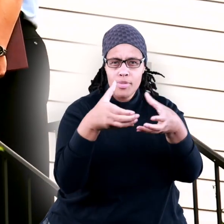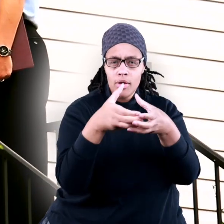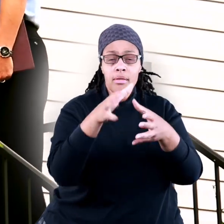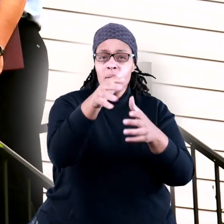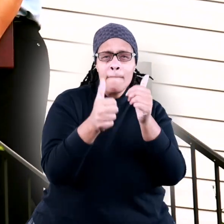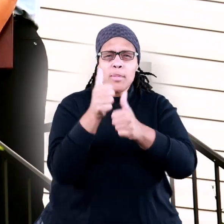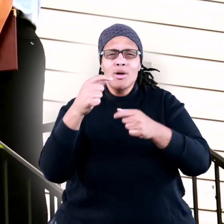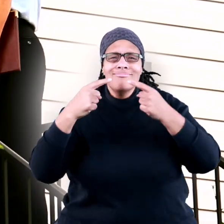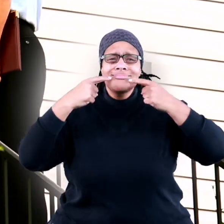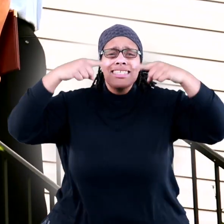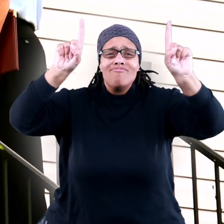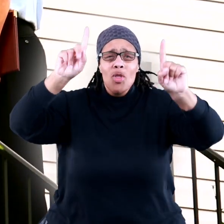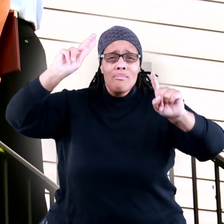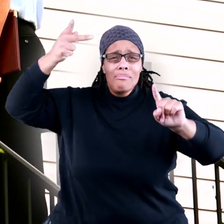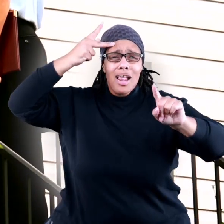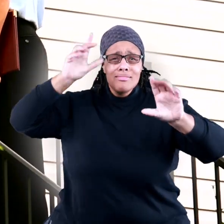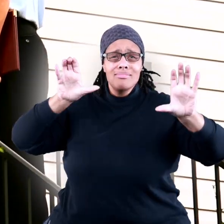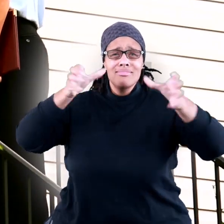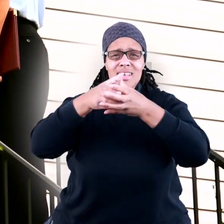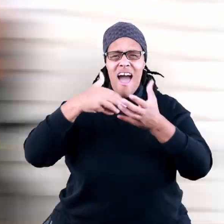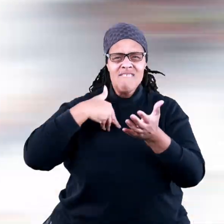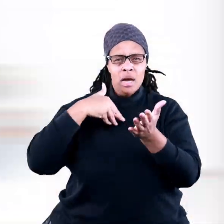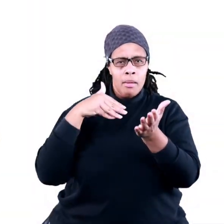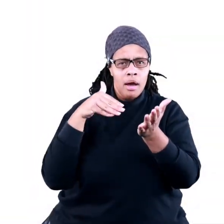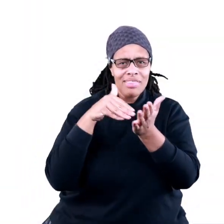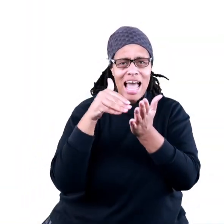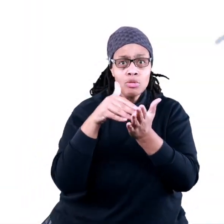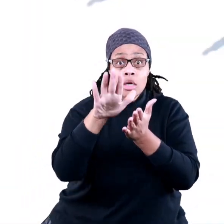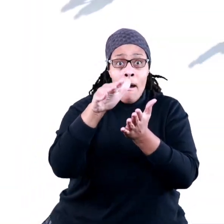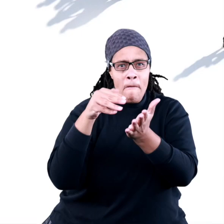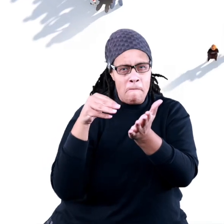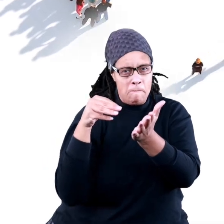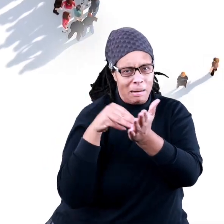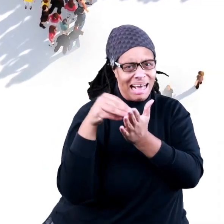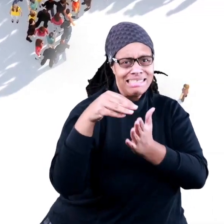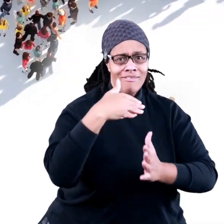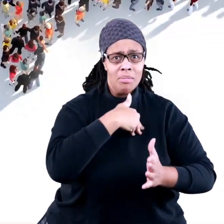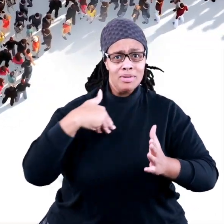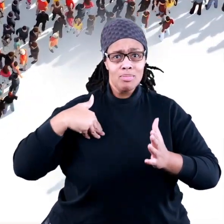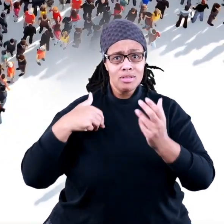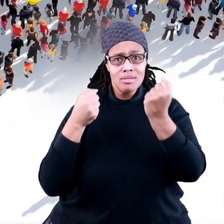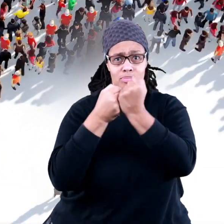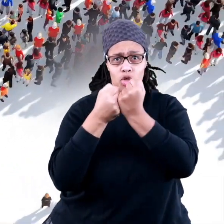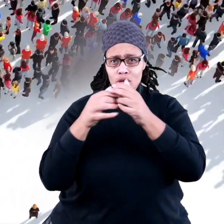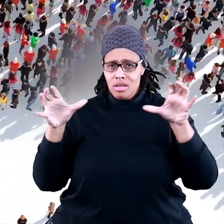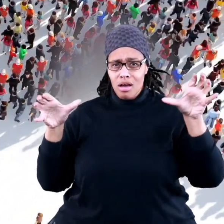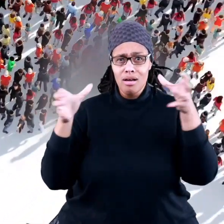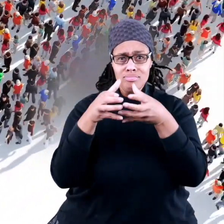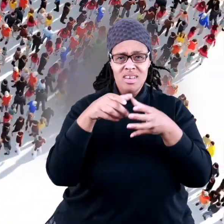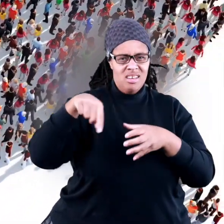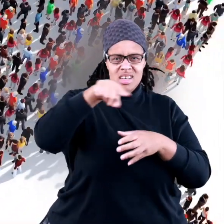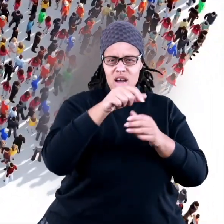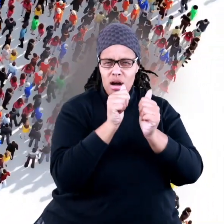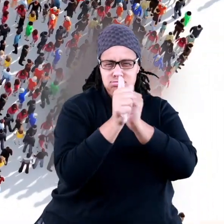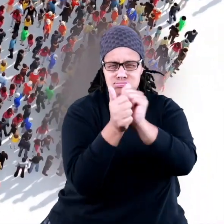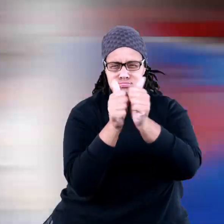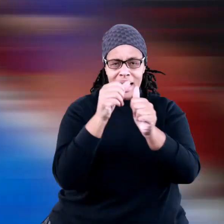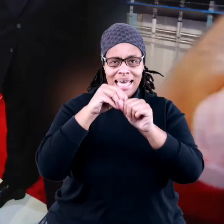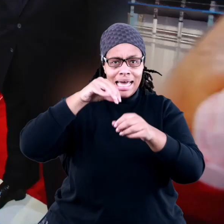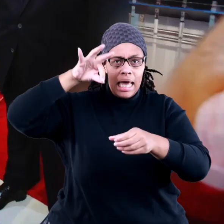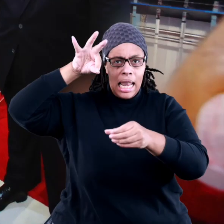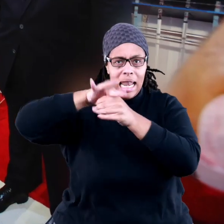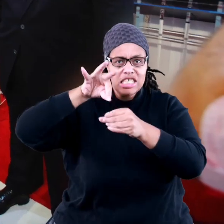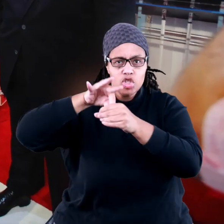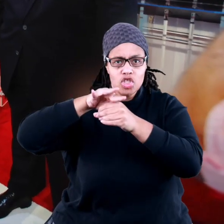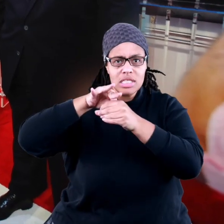party. But most successful political parties have thousands or millions of members or supporters. And these parties compete